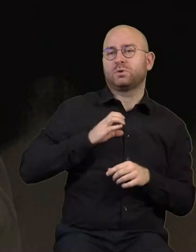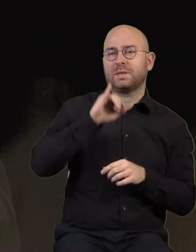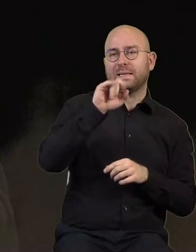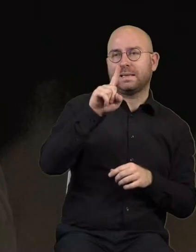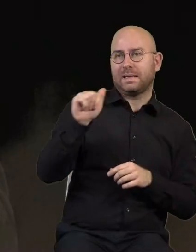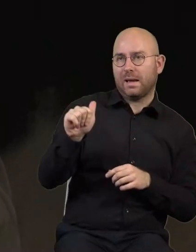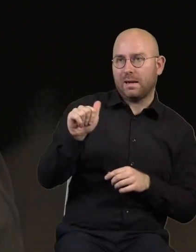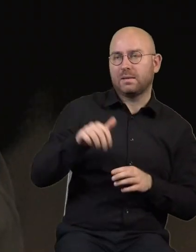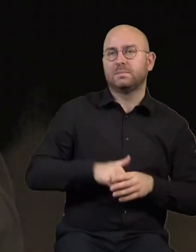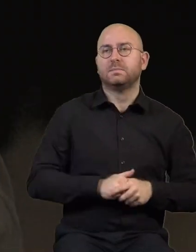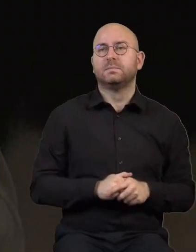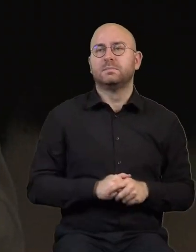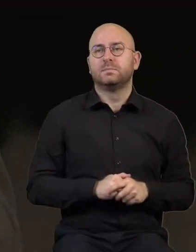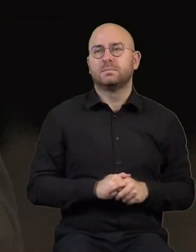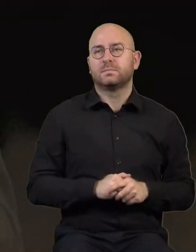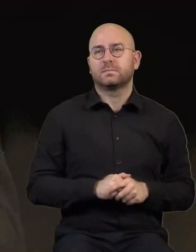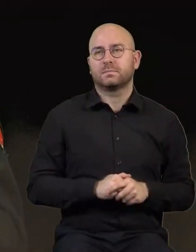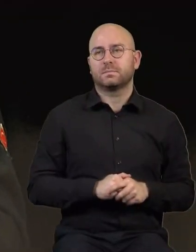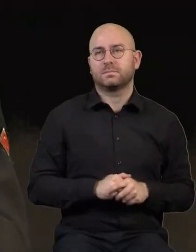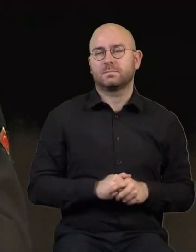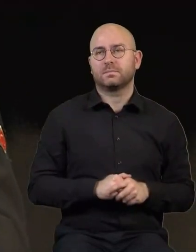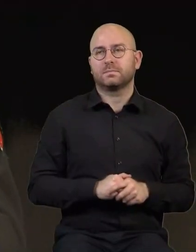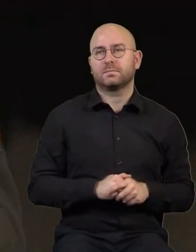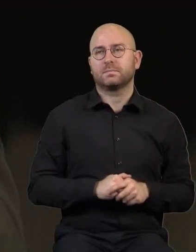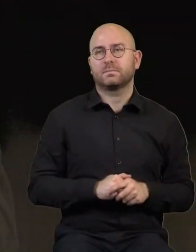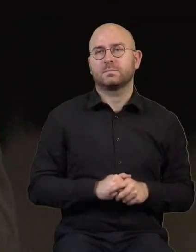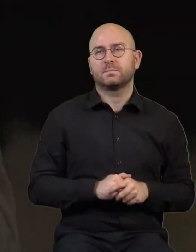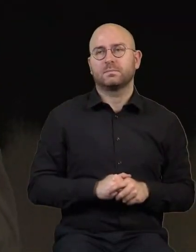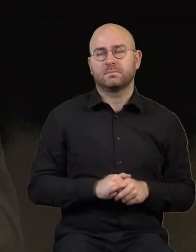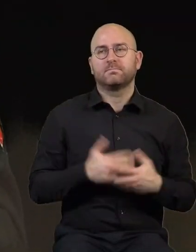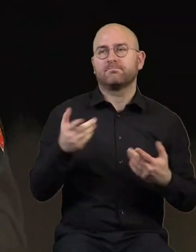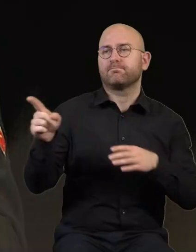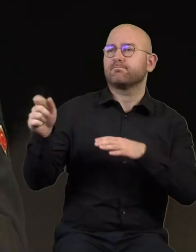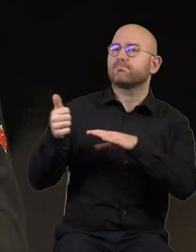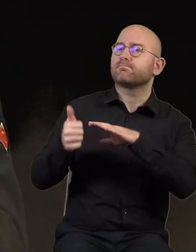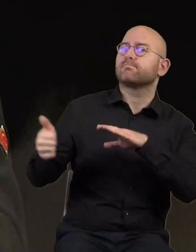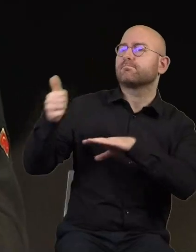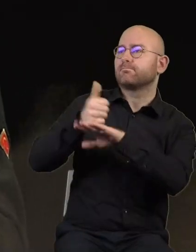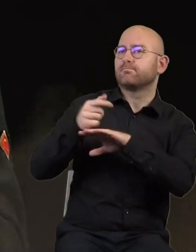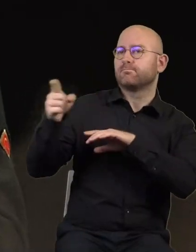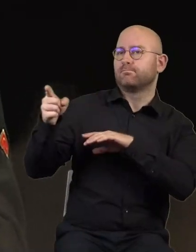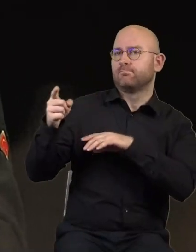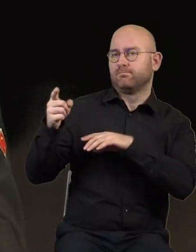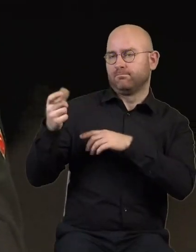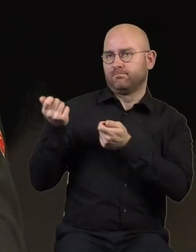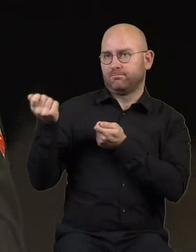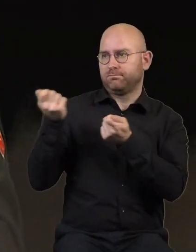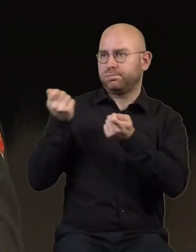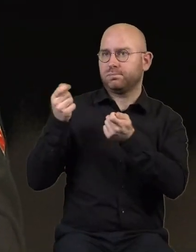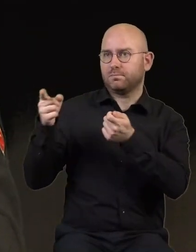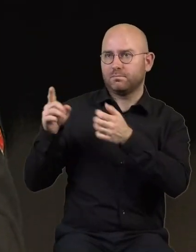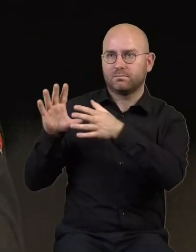our network. So a combination of civilian and military network. We identify the